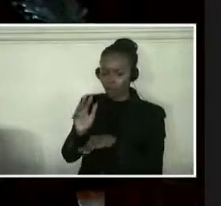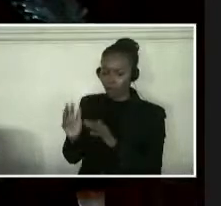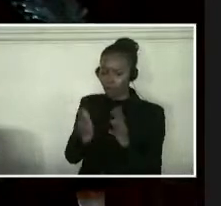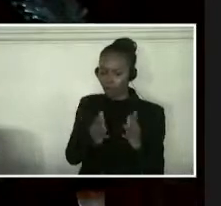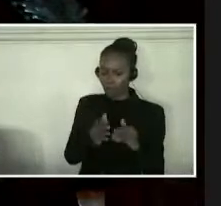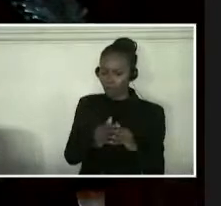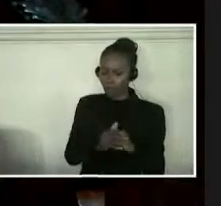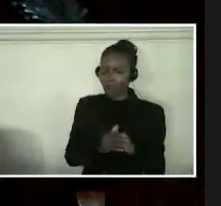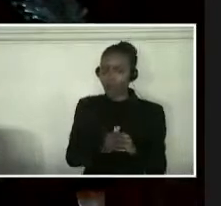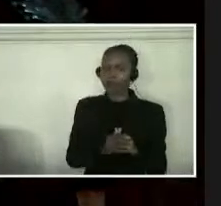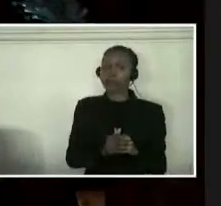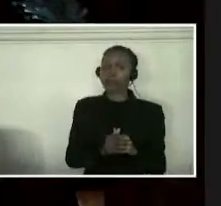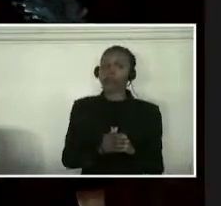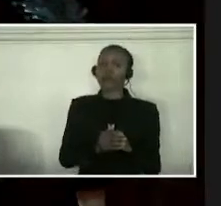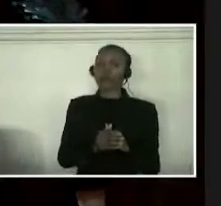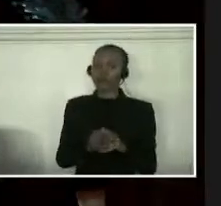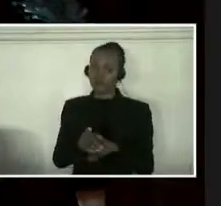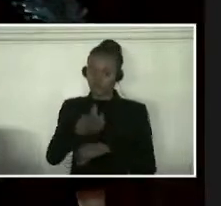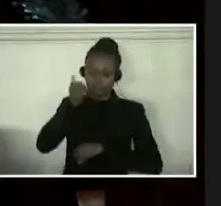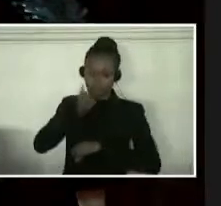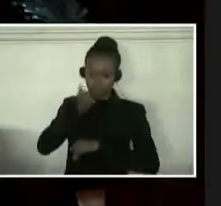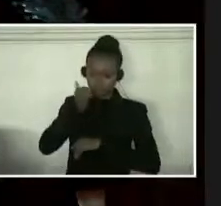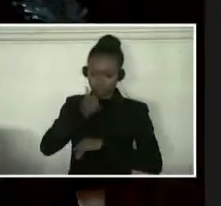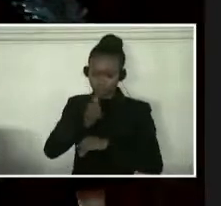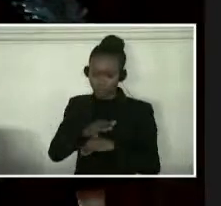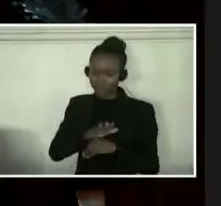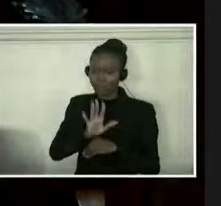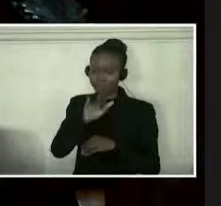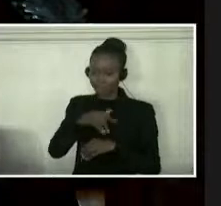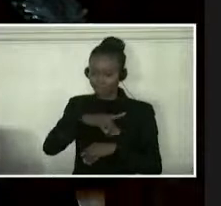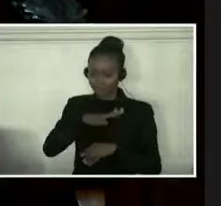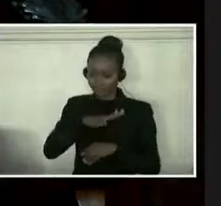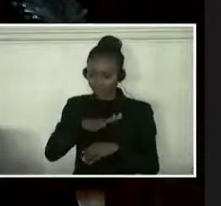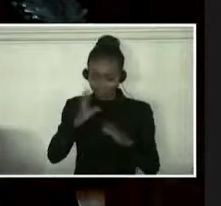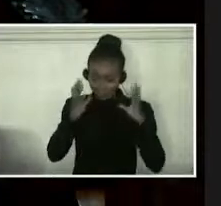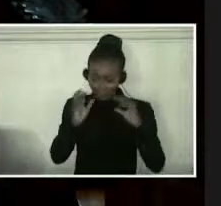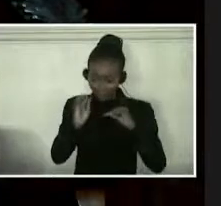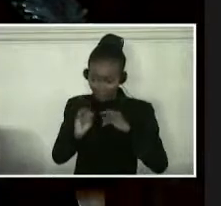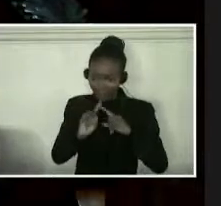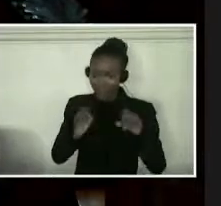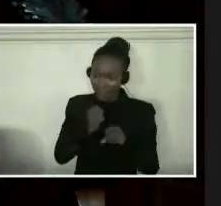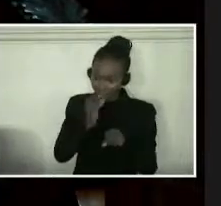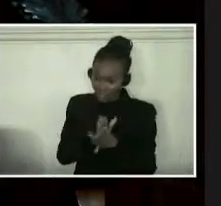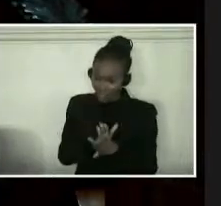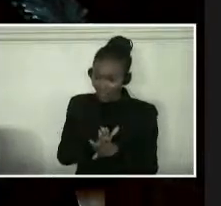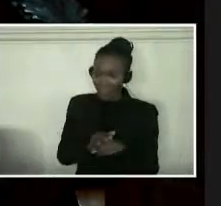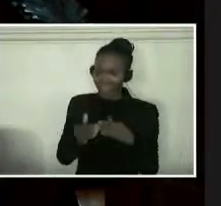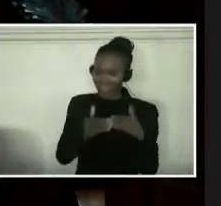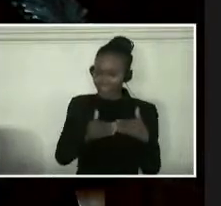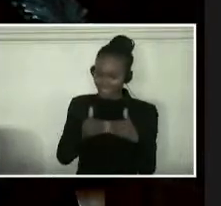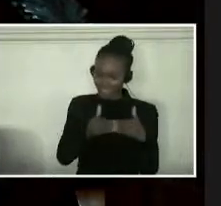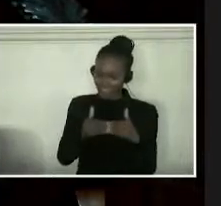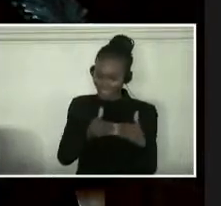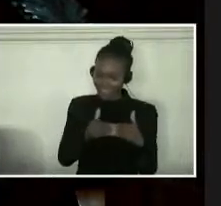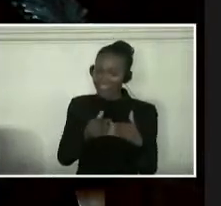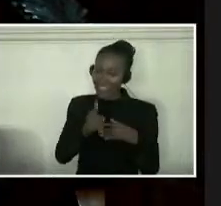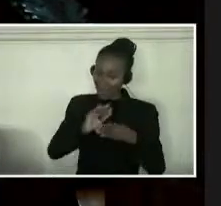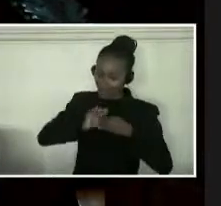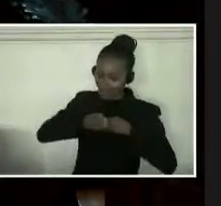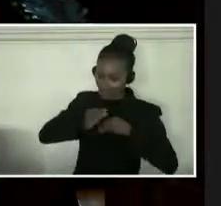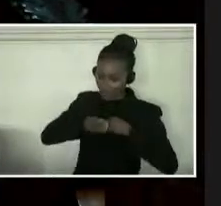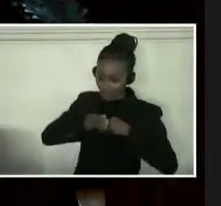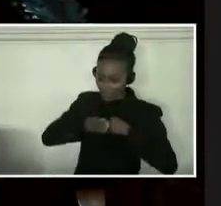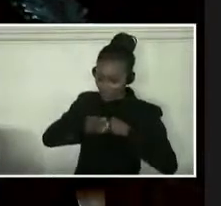oh okay designated setting this helped ensure standardization of care optimization of resources as well as the protection of